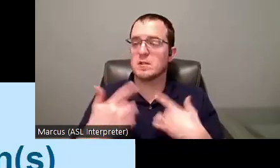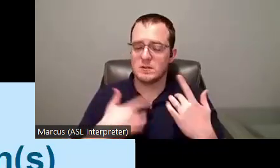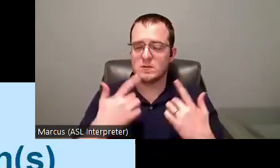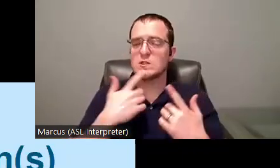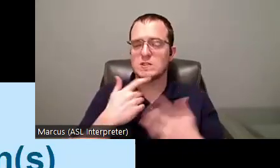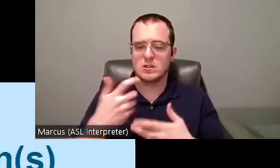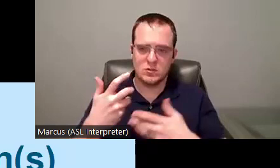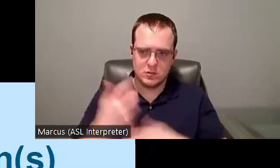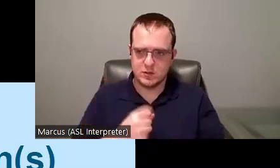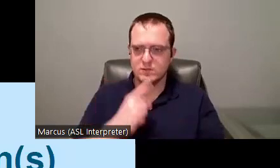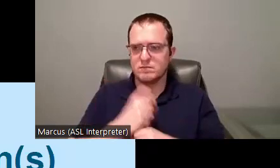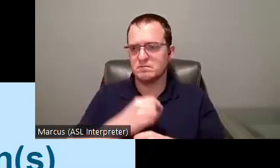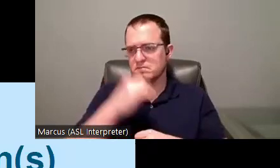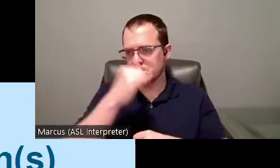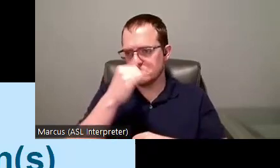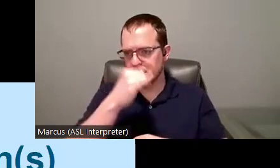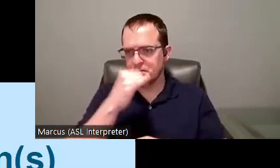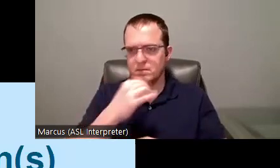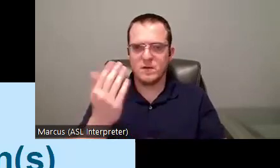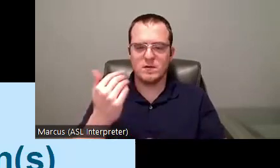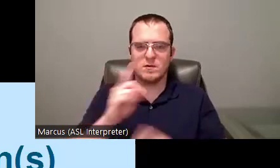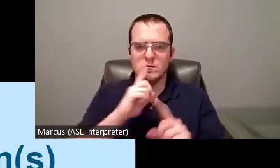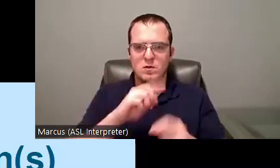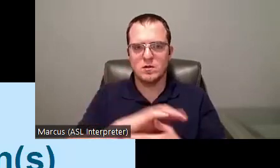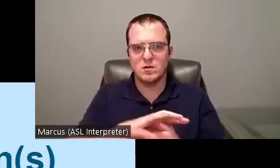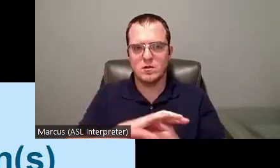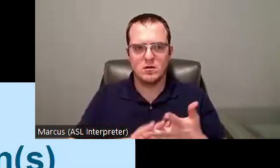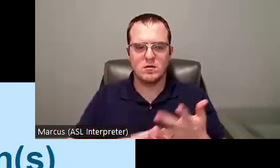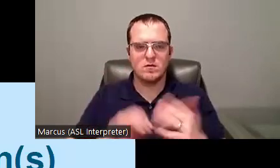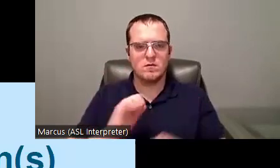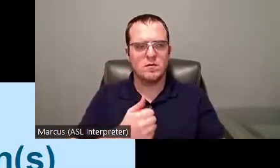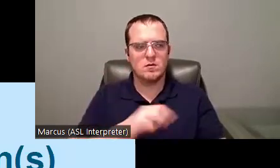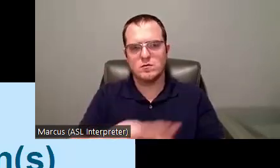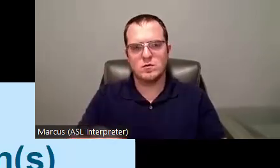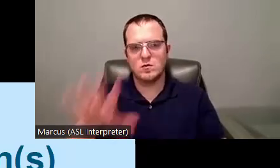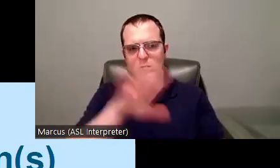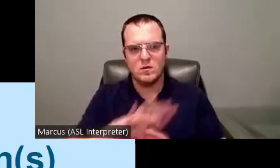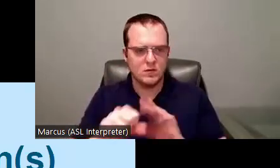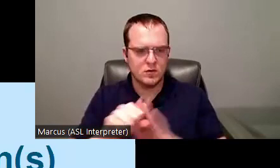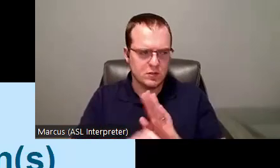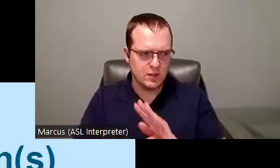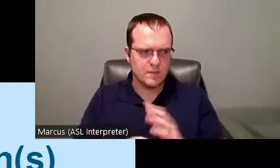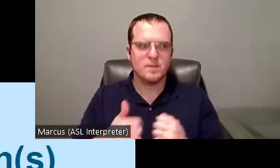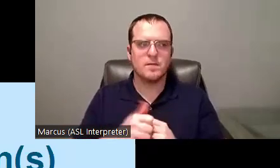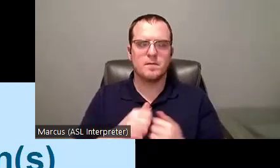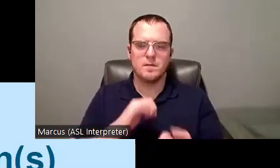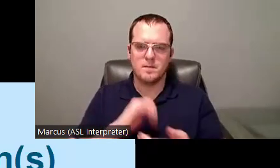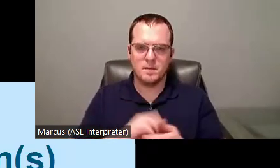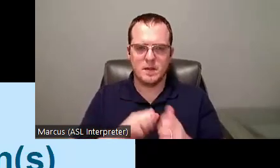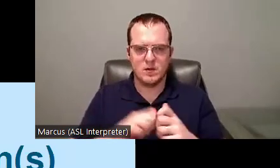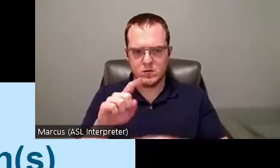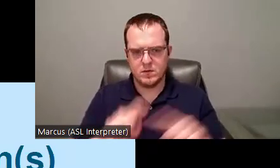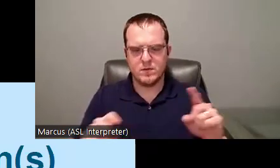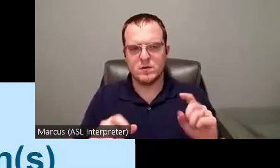an unprecedented 15 responses from firms across the state. I worked with a diverse review